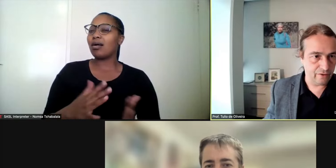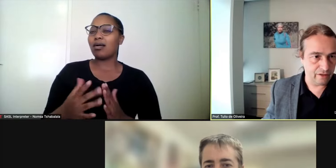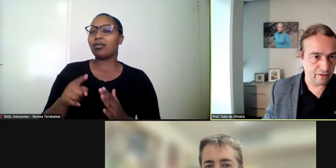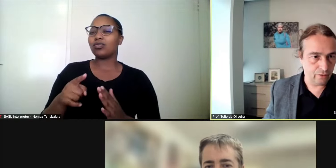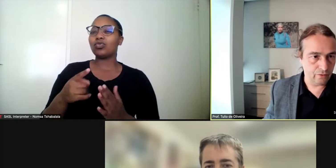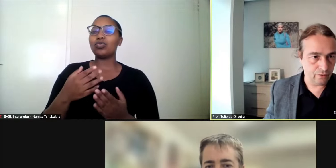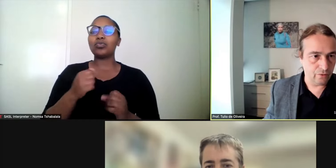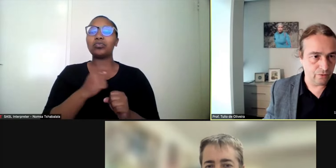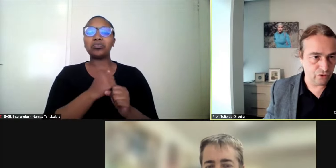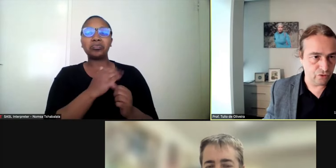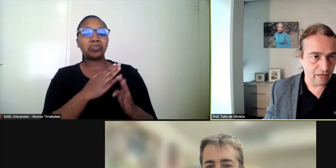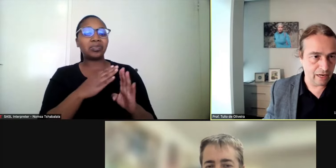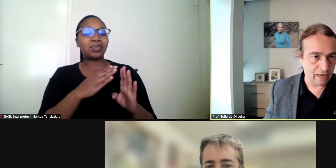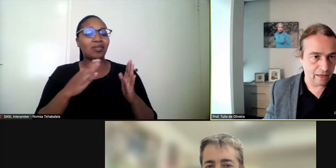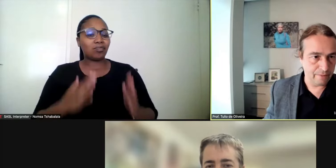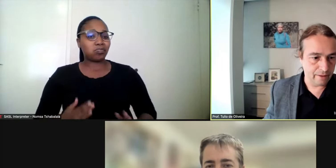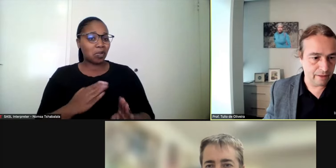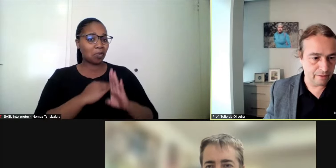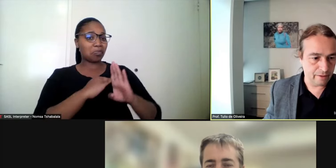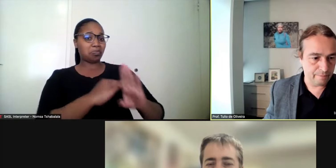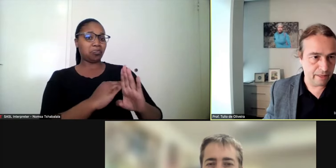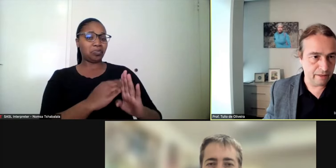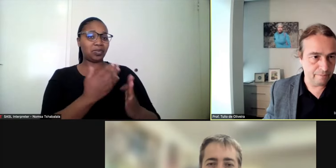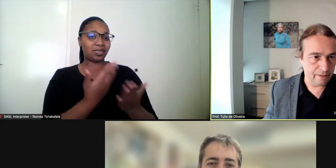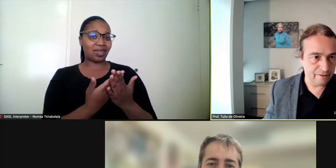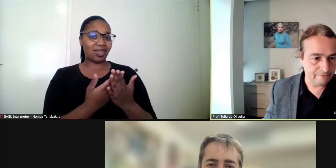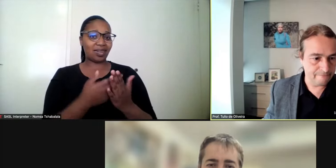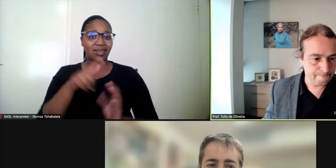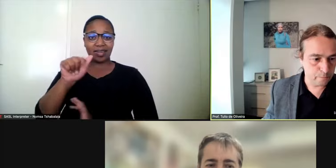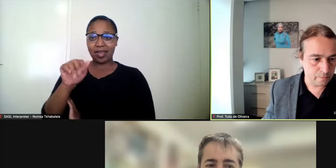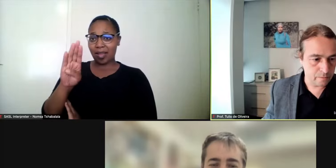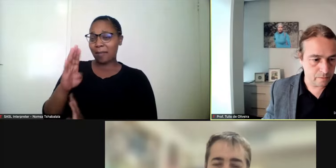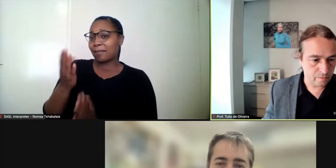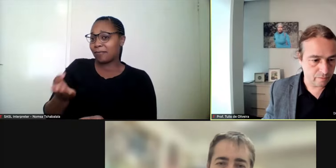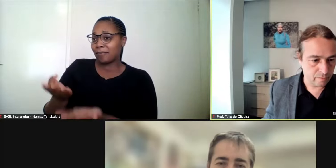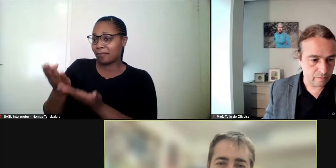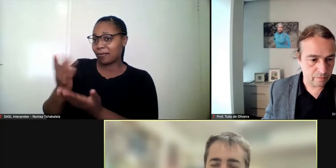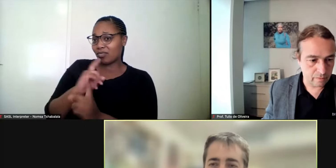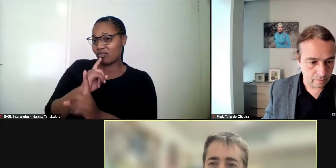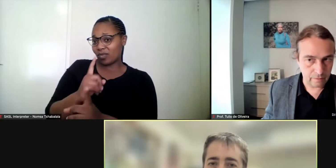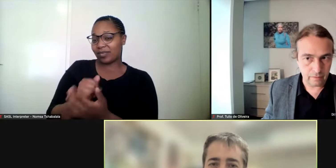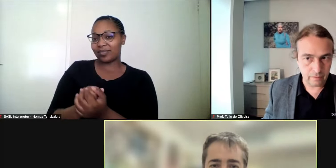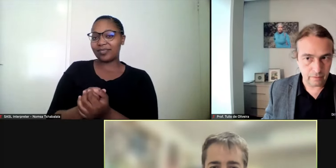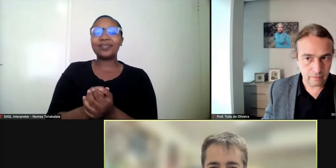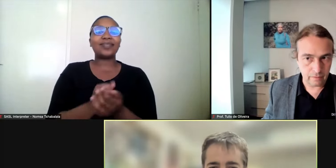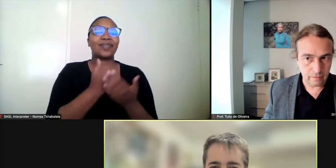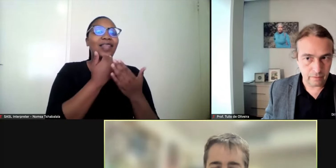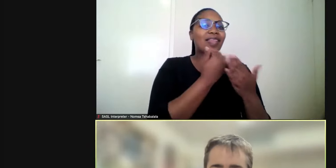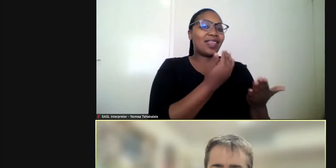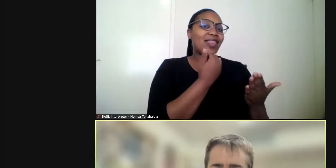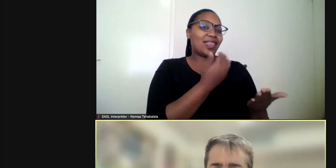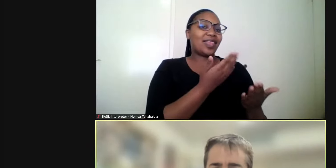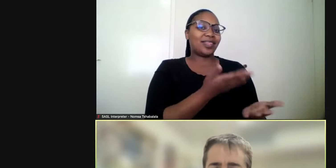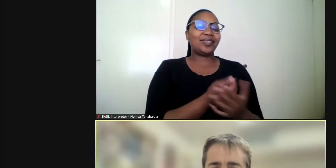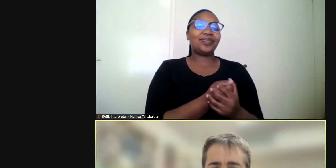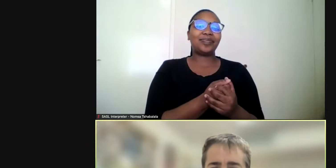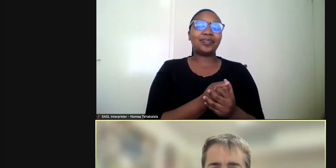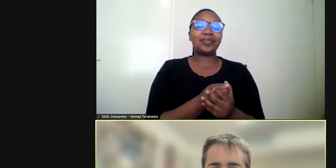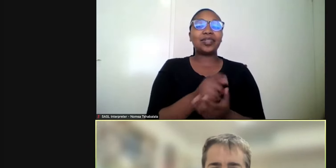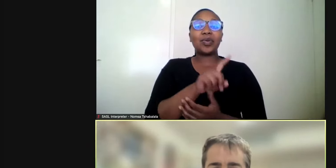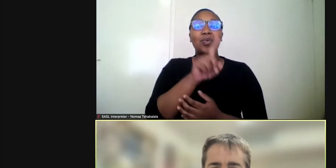this variant onto the lab. Penny, please. Thanks, Tulio. This was a question from